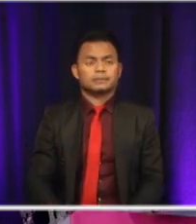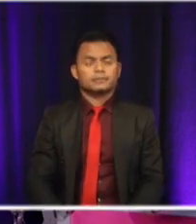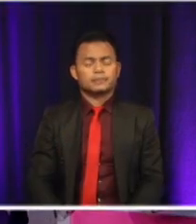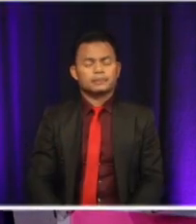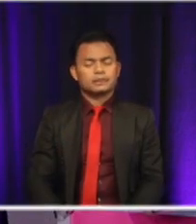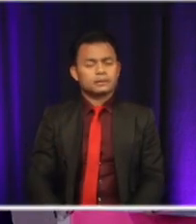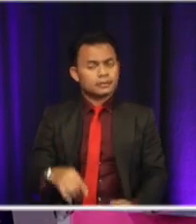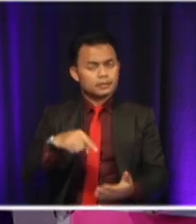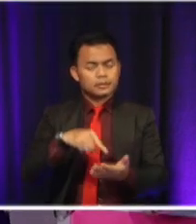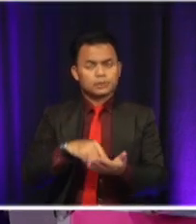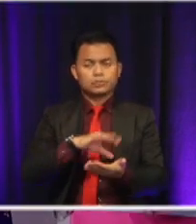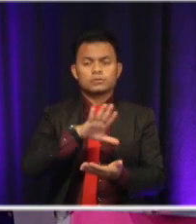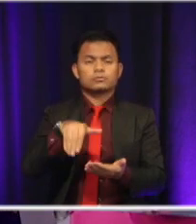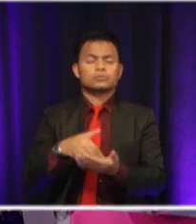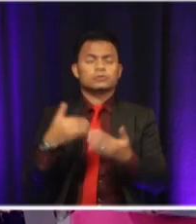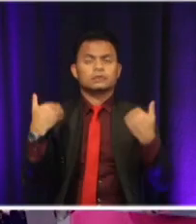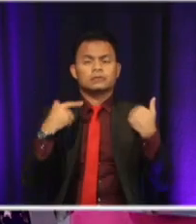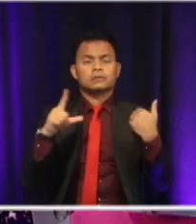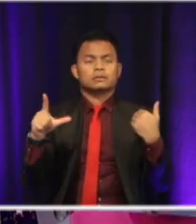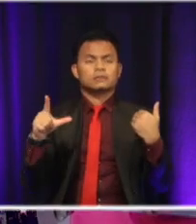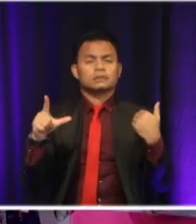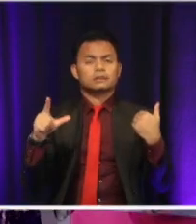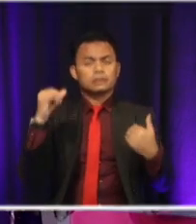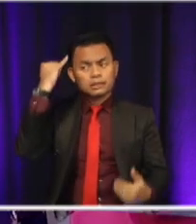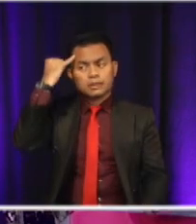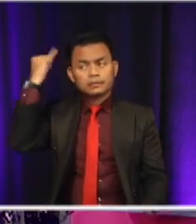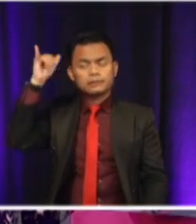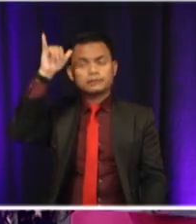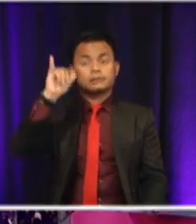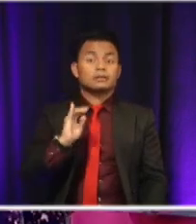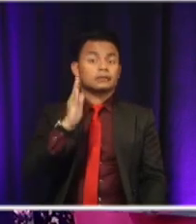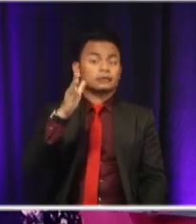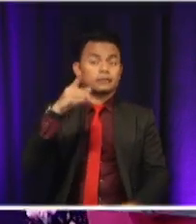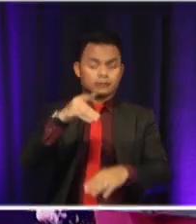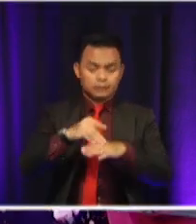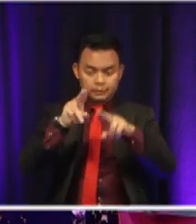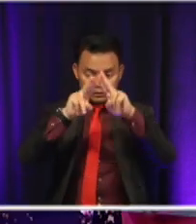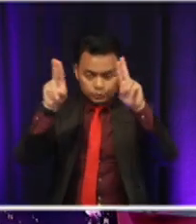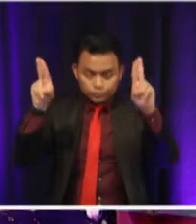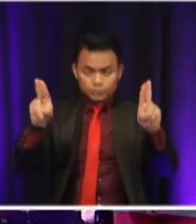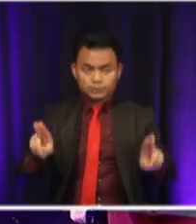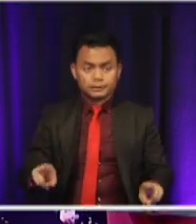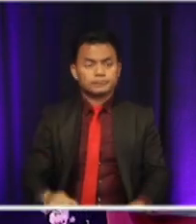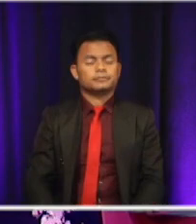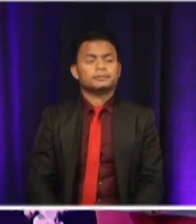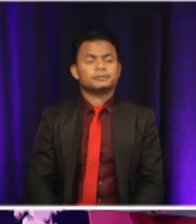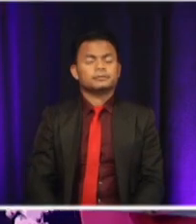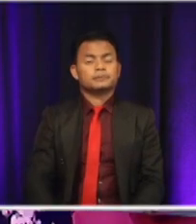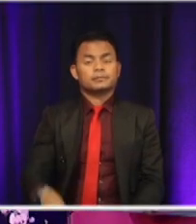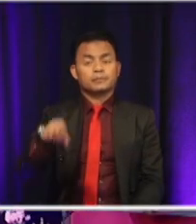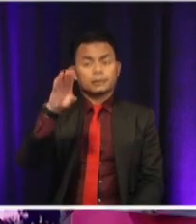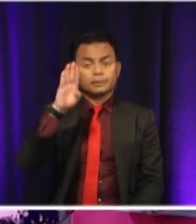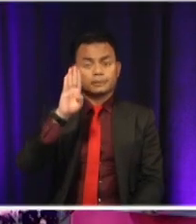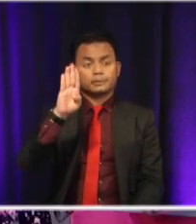of major ideas that could be tested. So unlike the A question, the B